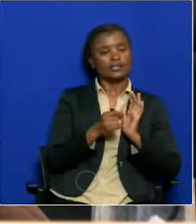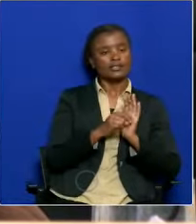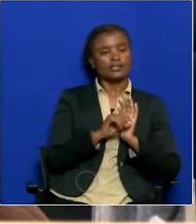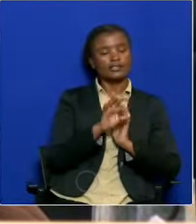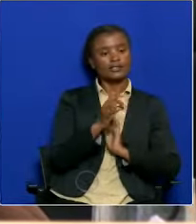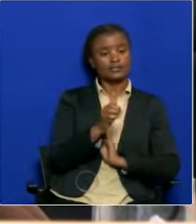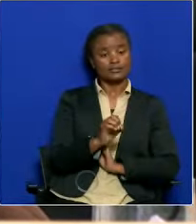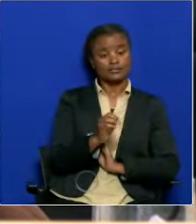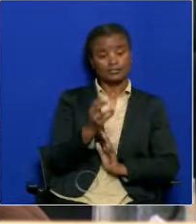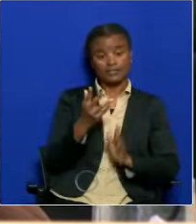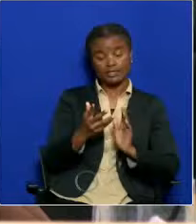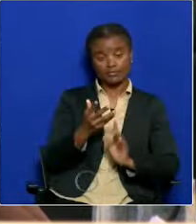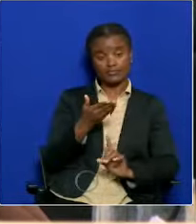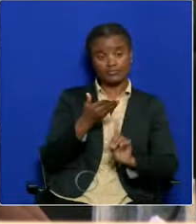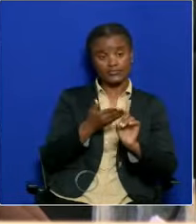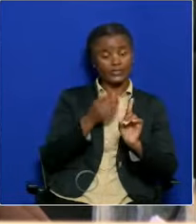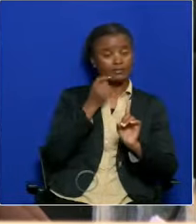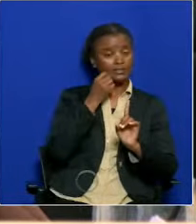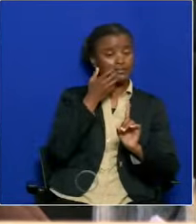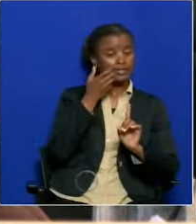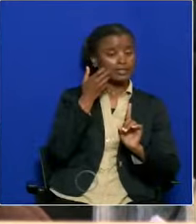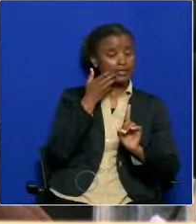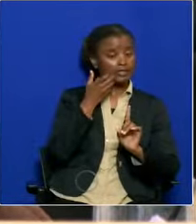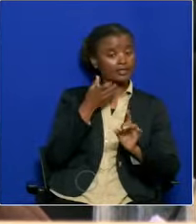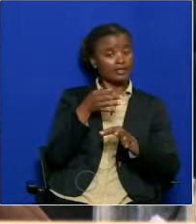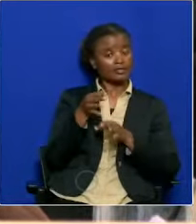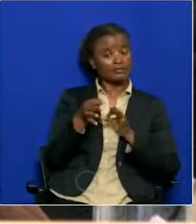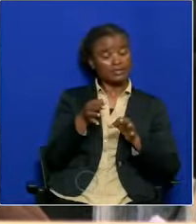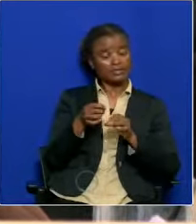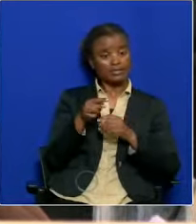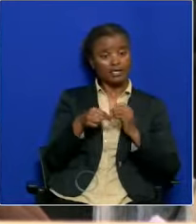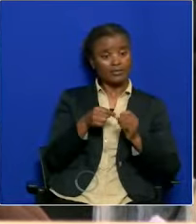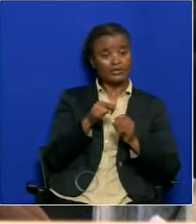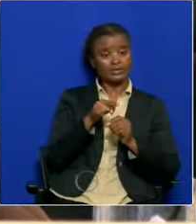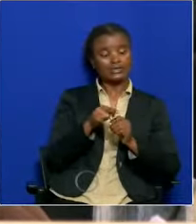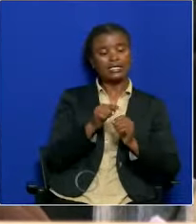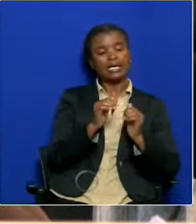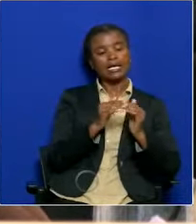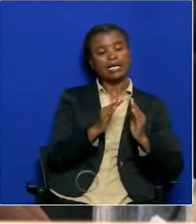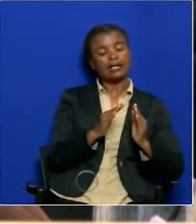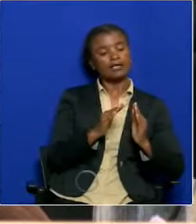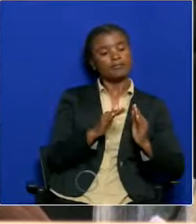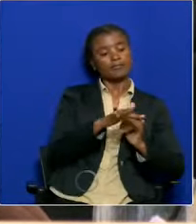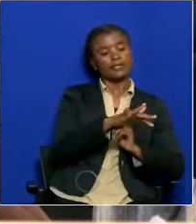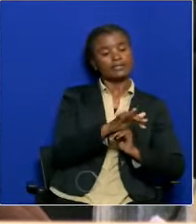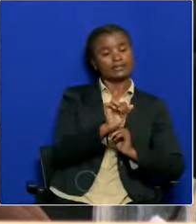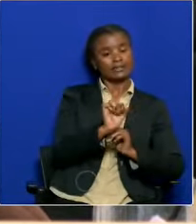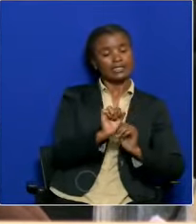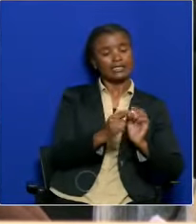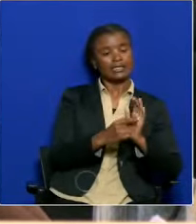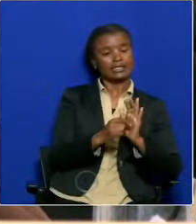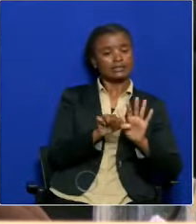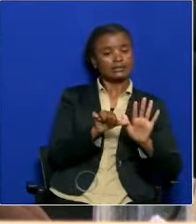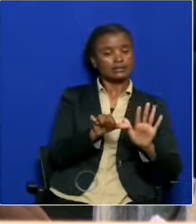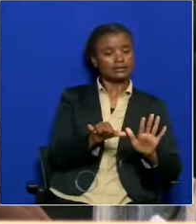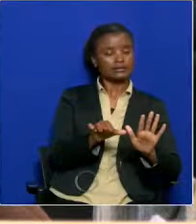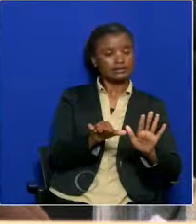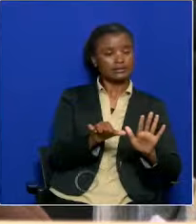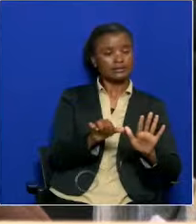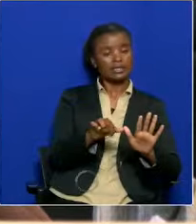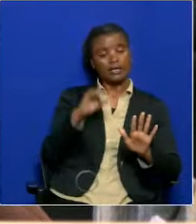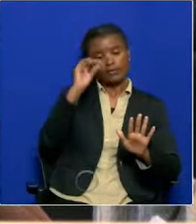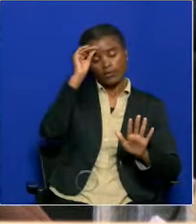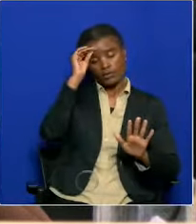the operation that was conducted at his place on the 6th? Because we know from evidence laid before the Commission that on the